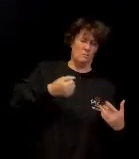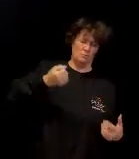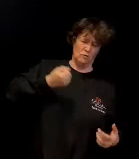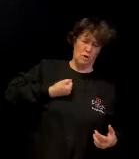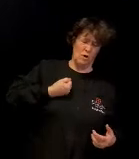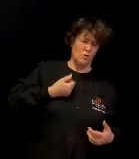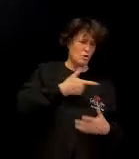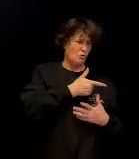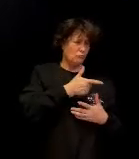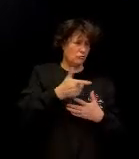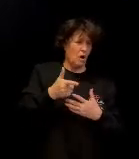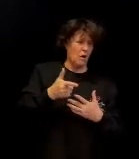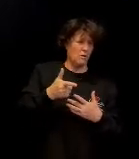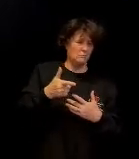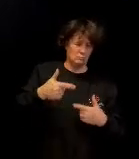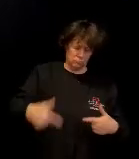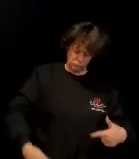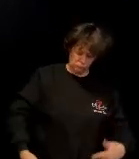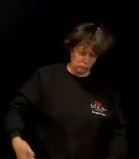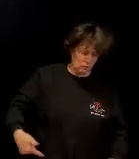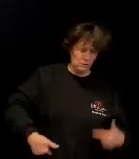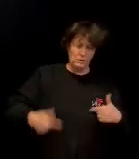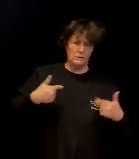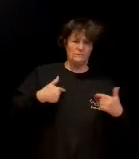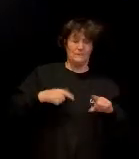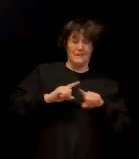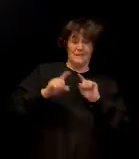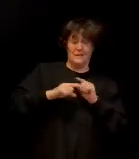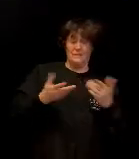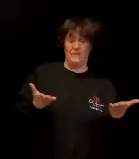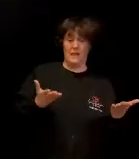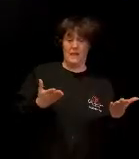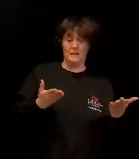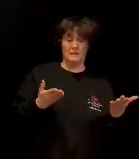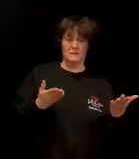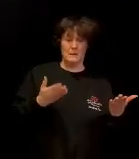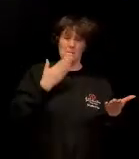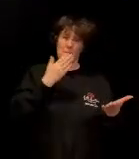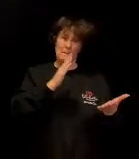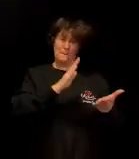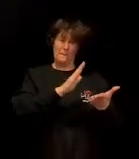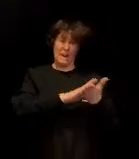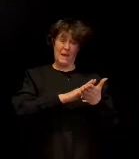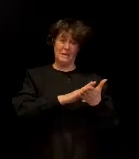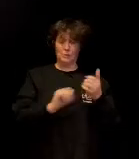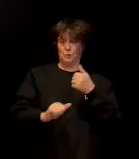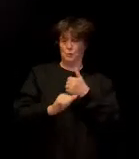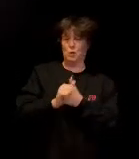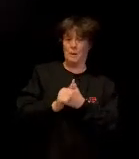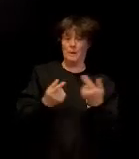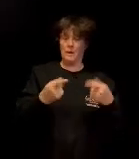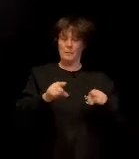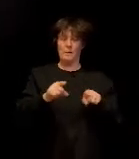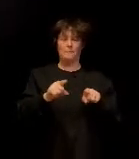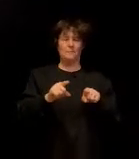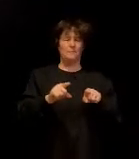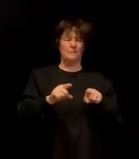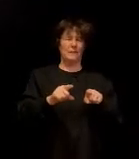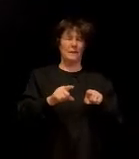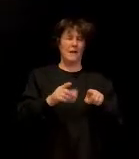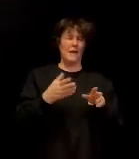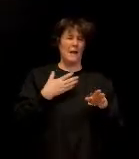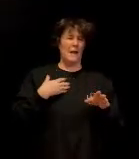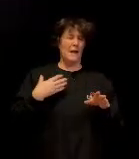to the arms and legs and everywhere else. And there's all kinds of things going on. Sometimes, you know, we're short-staffed, this, that, and the other. And I